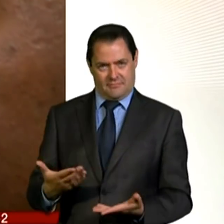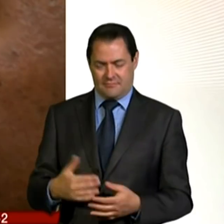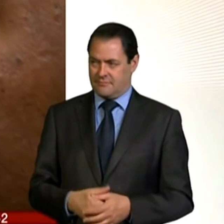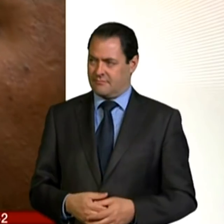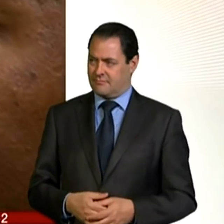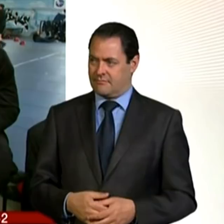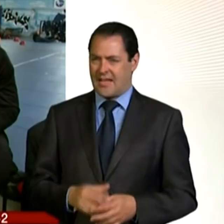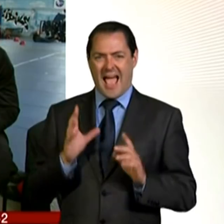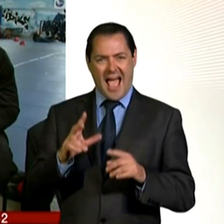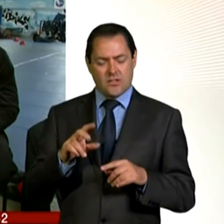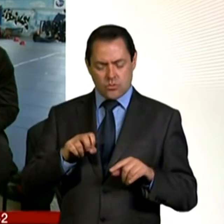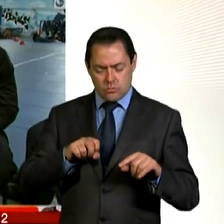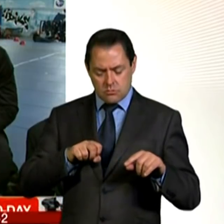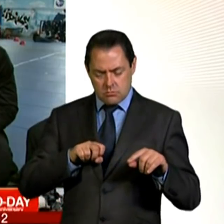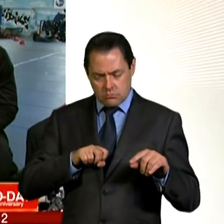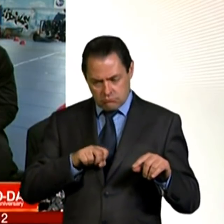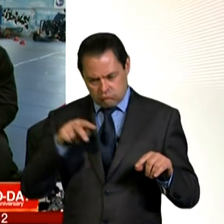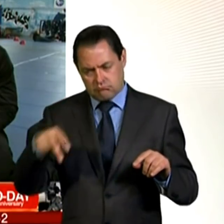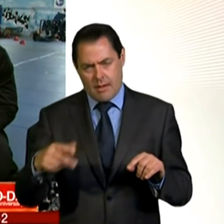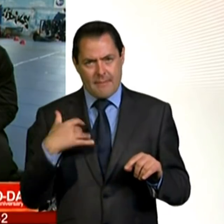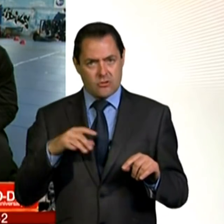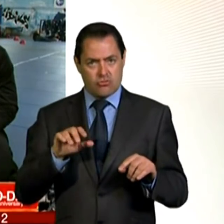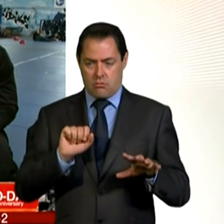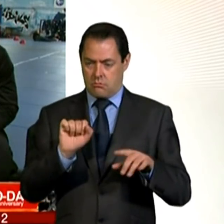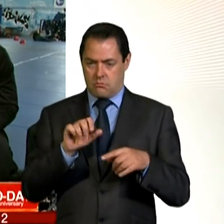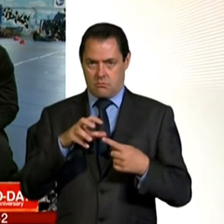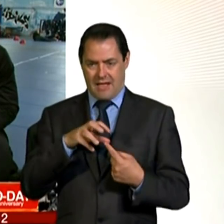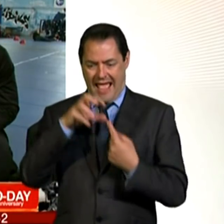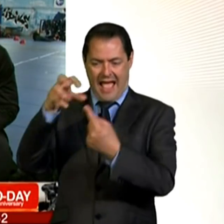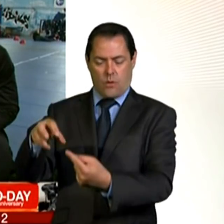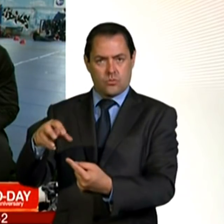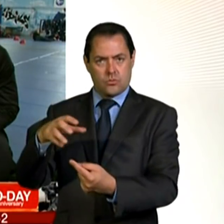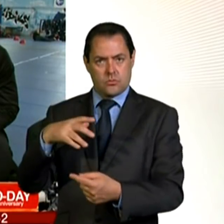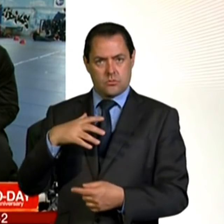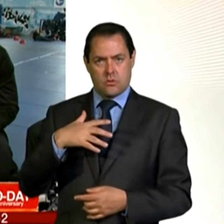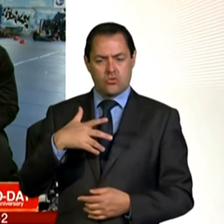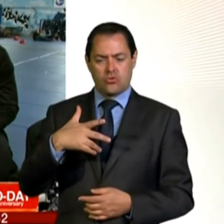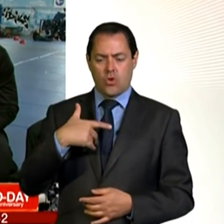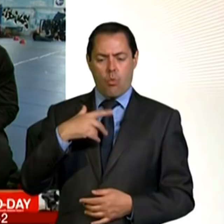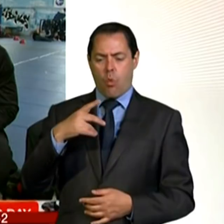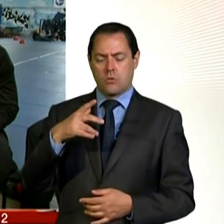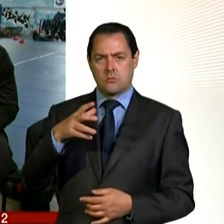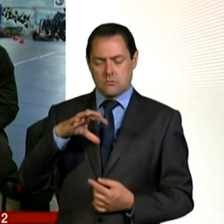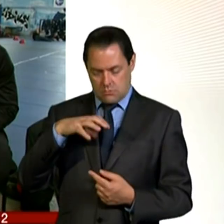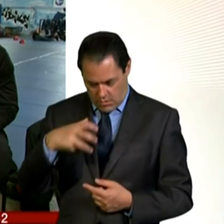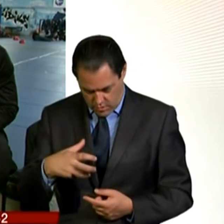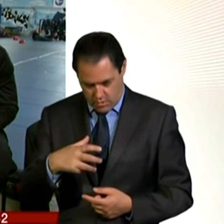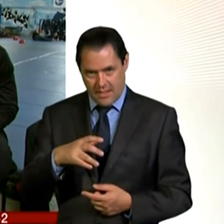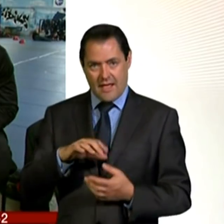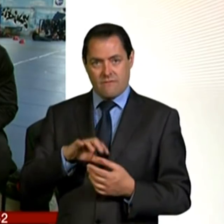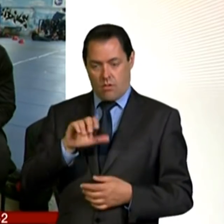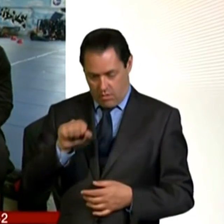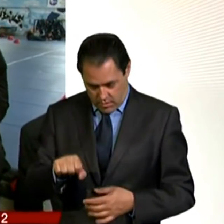to miss the back of the hole, so that your parachute didn't push you forward, because that banged your nose on the